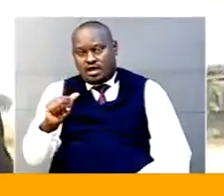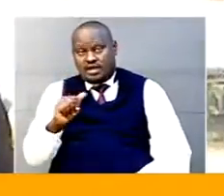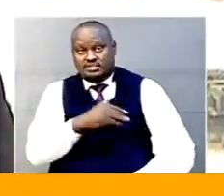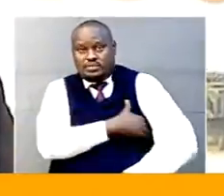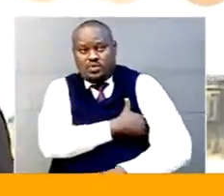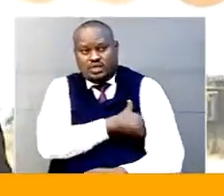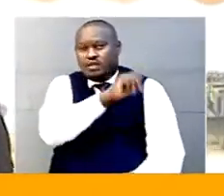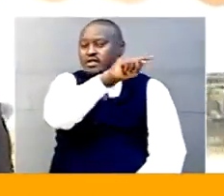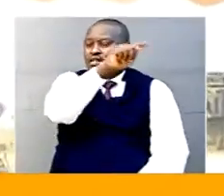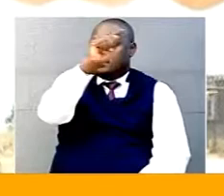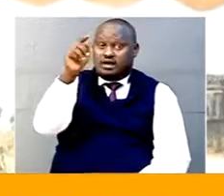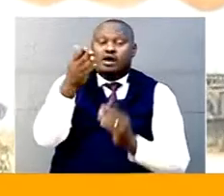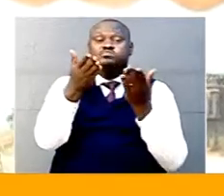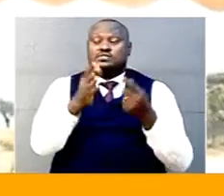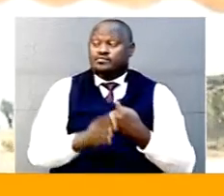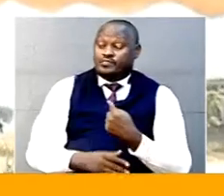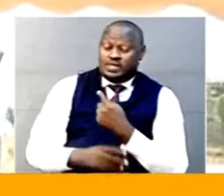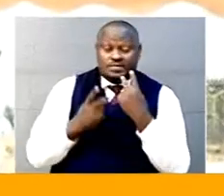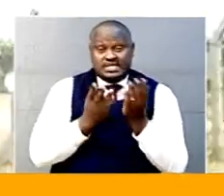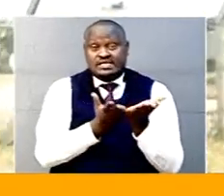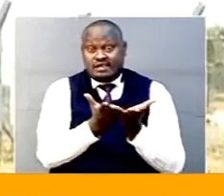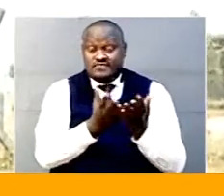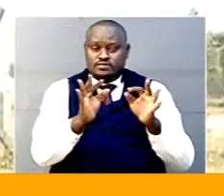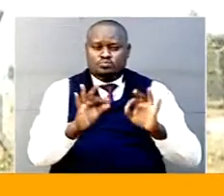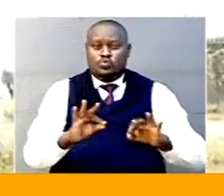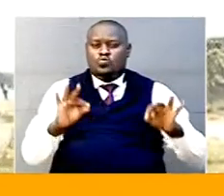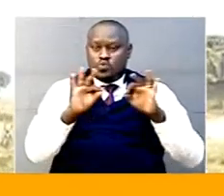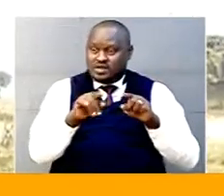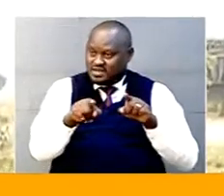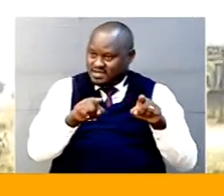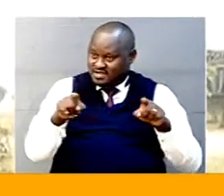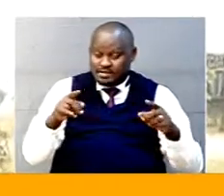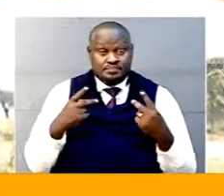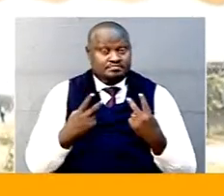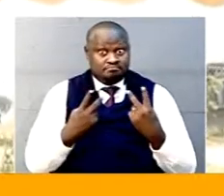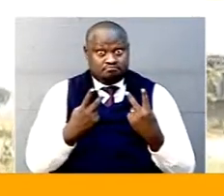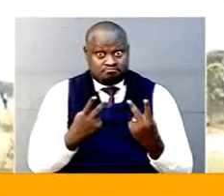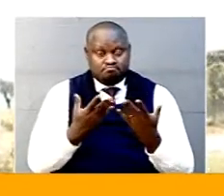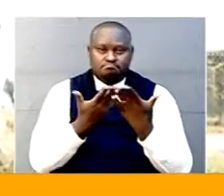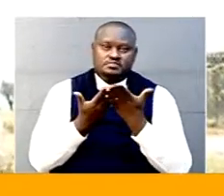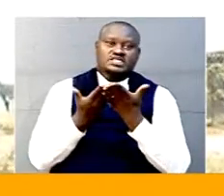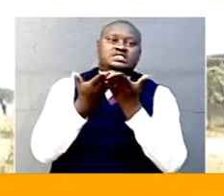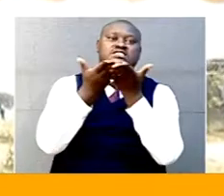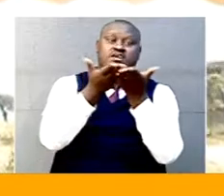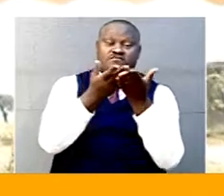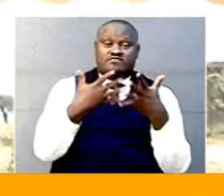These are some of the social service infrastructure that has been provided by the